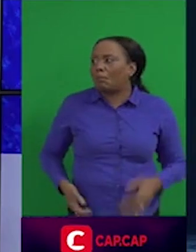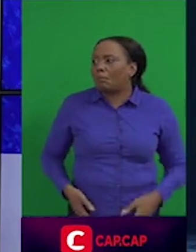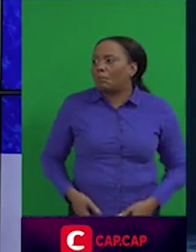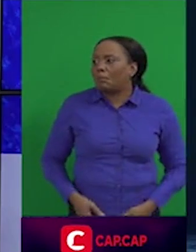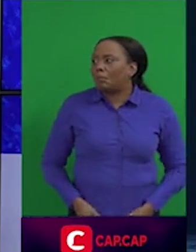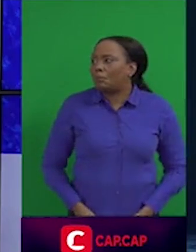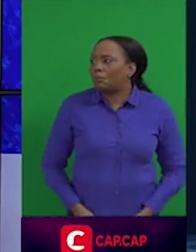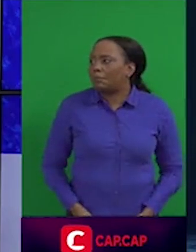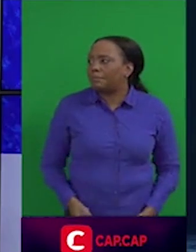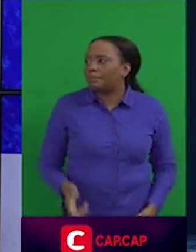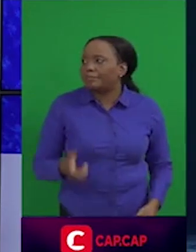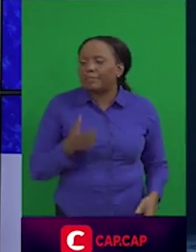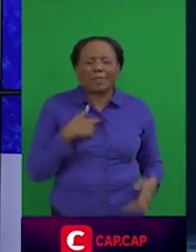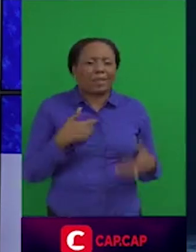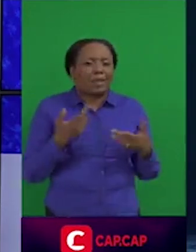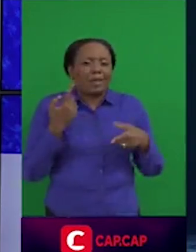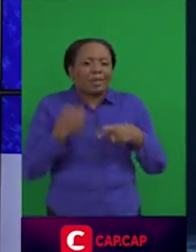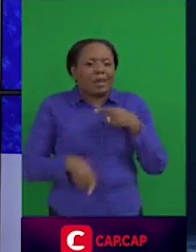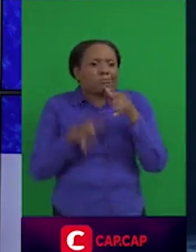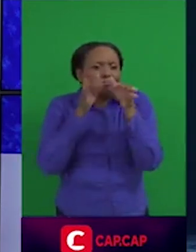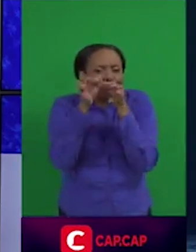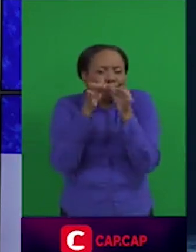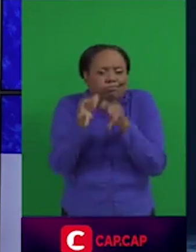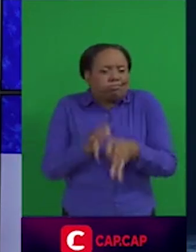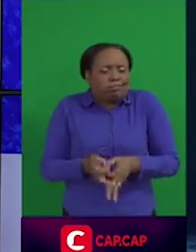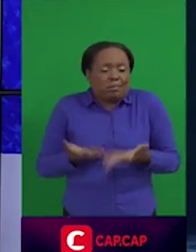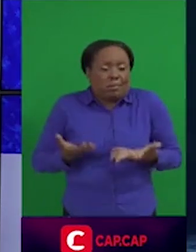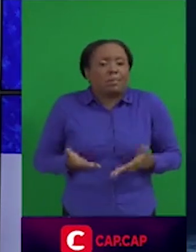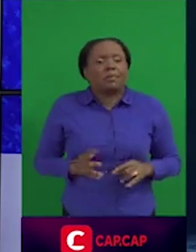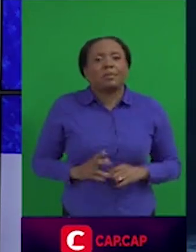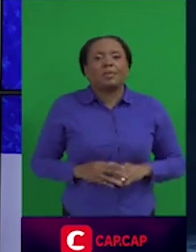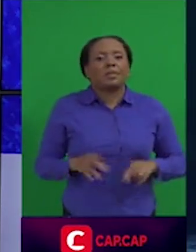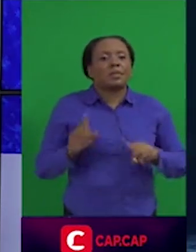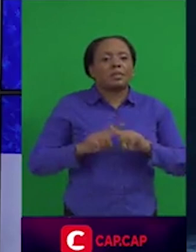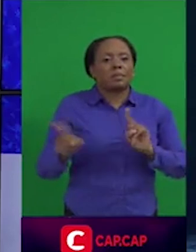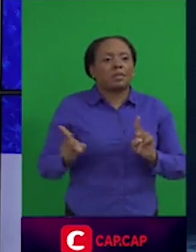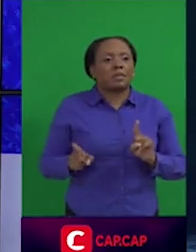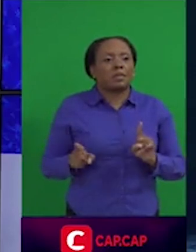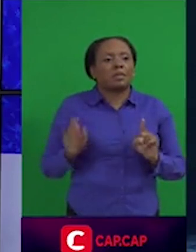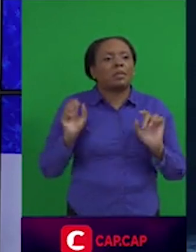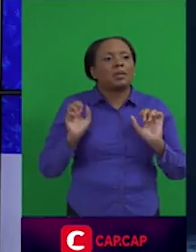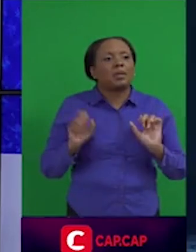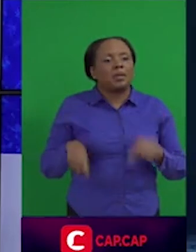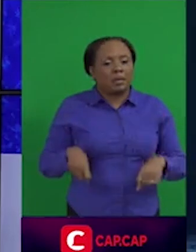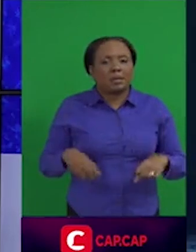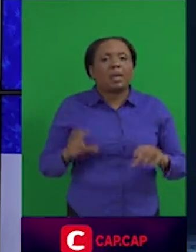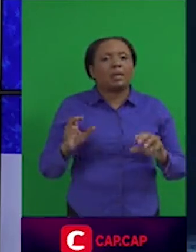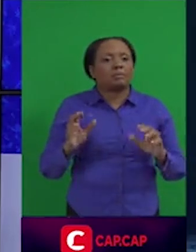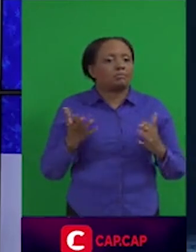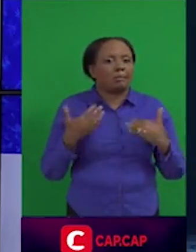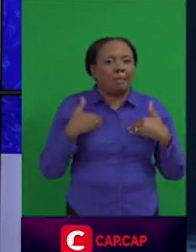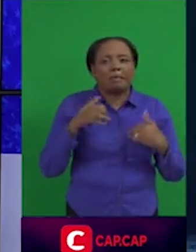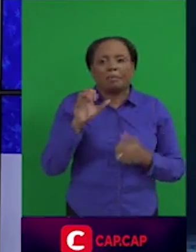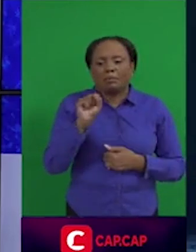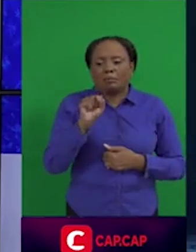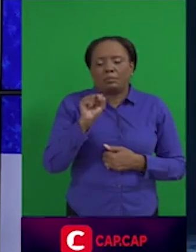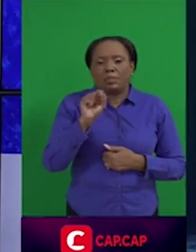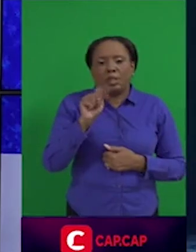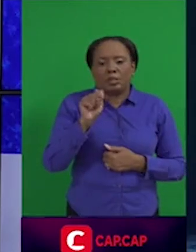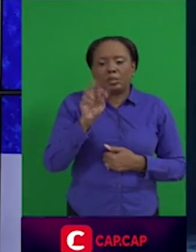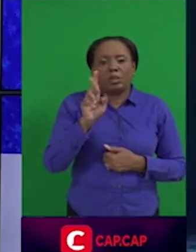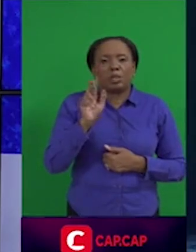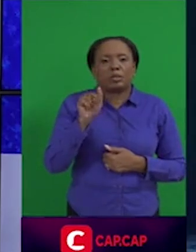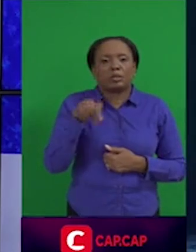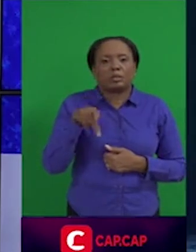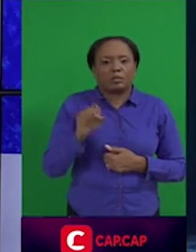well let me not go into the mechanics of it, but the straps are available and will be made available. It is up